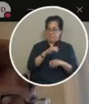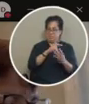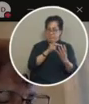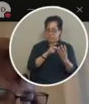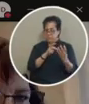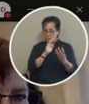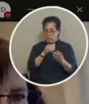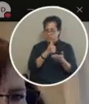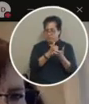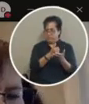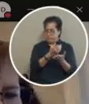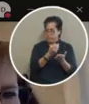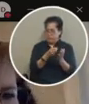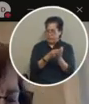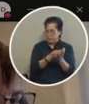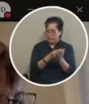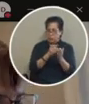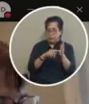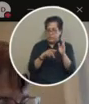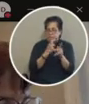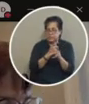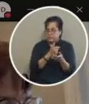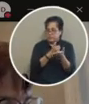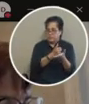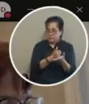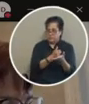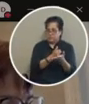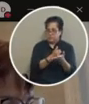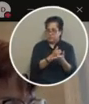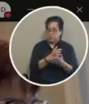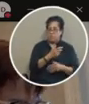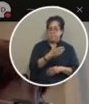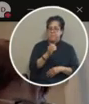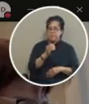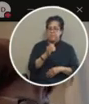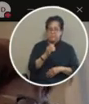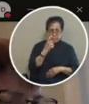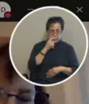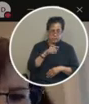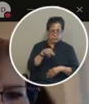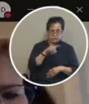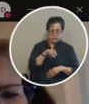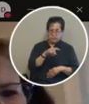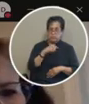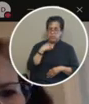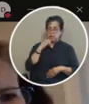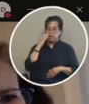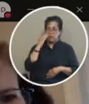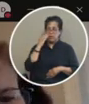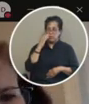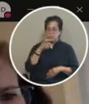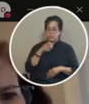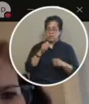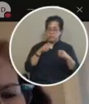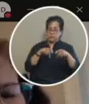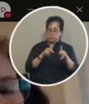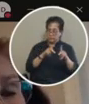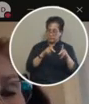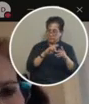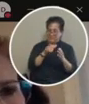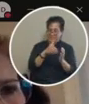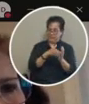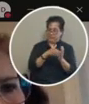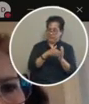them financially, what kind of assistance we're going to be able to get for them. Because I know that the Opportunity